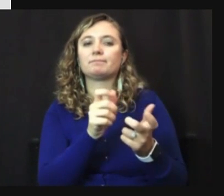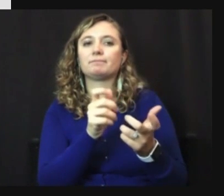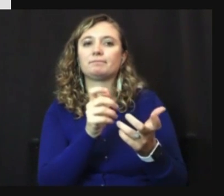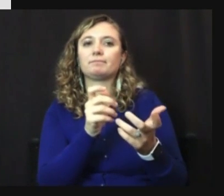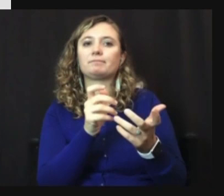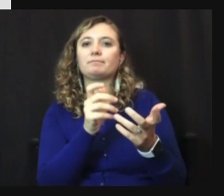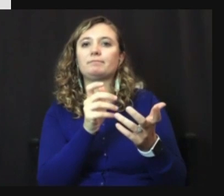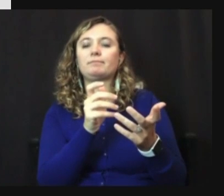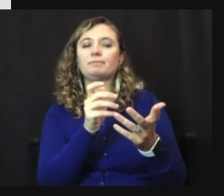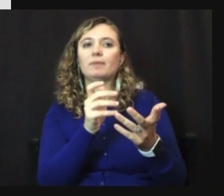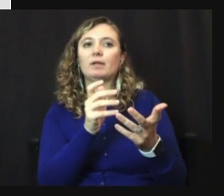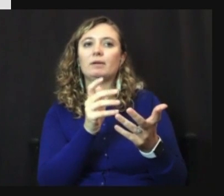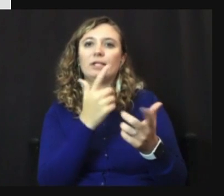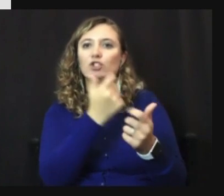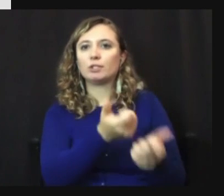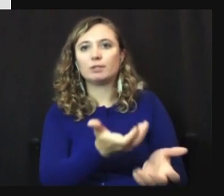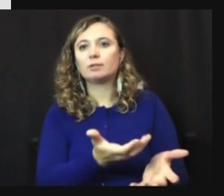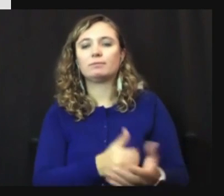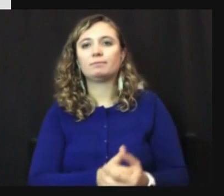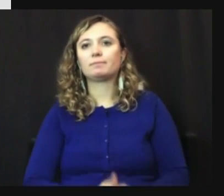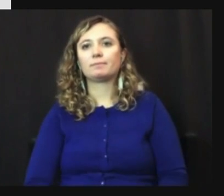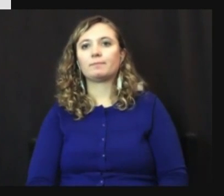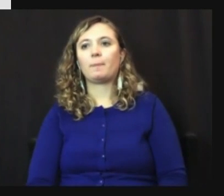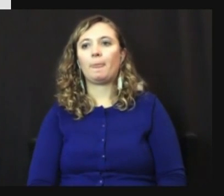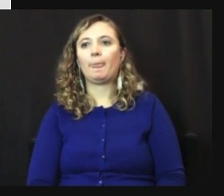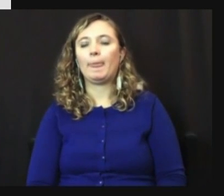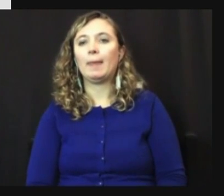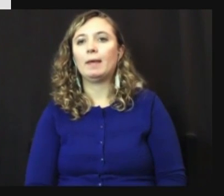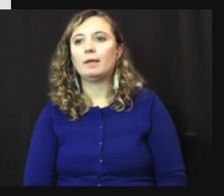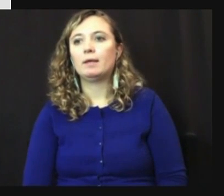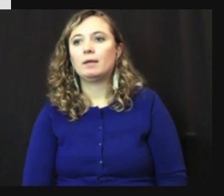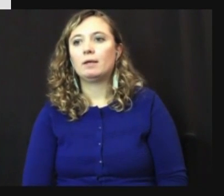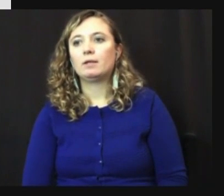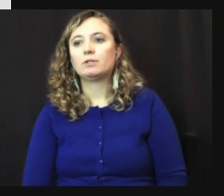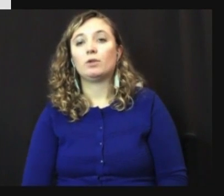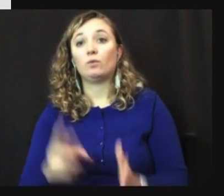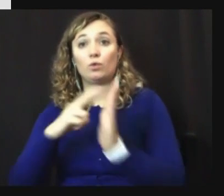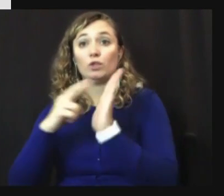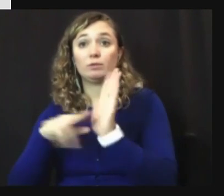not understanding the rules. You already know what the rules are if you are already interested in the thing.